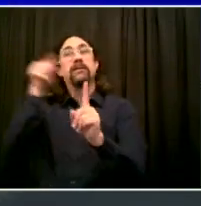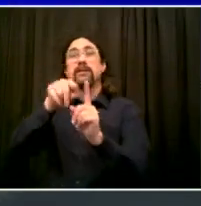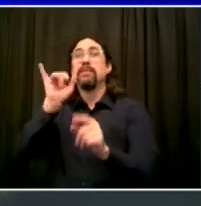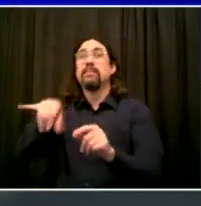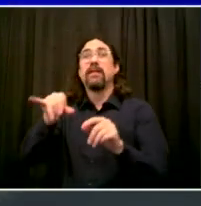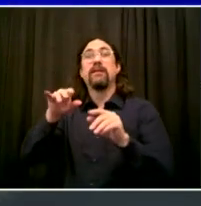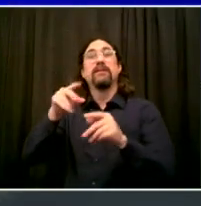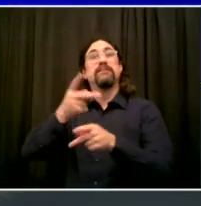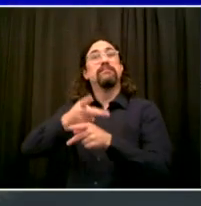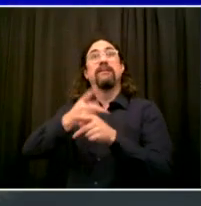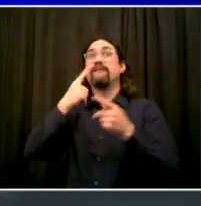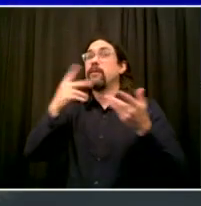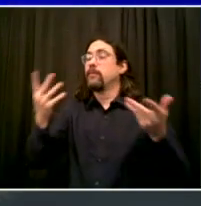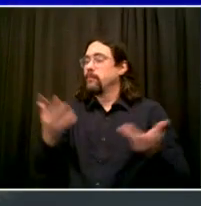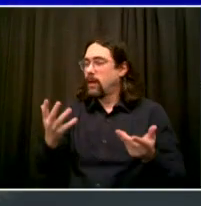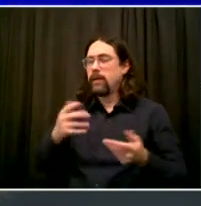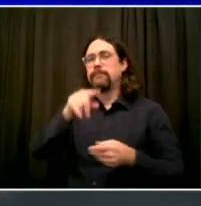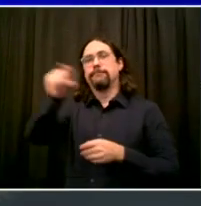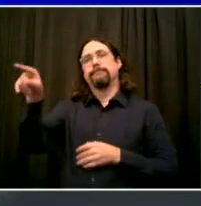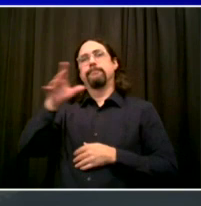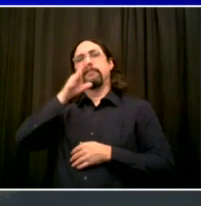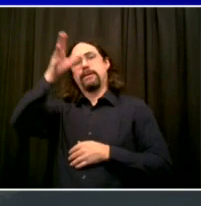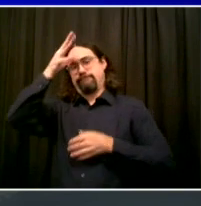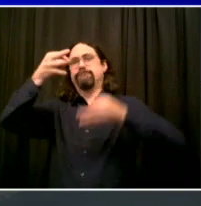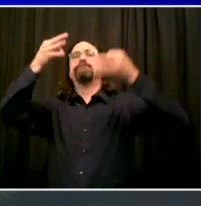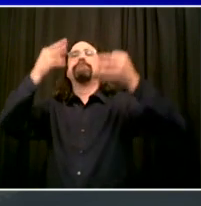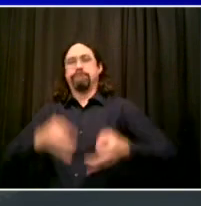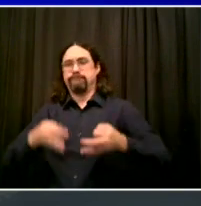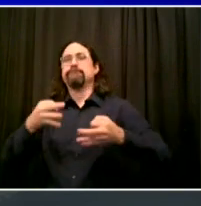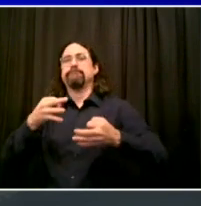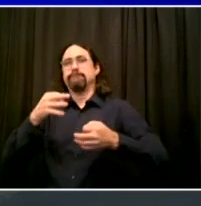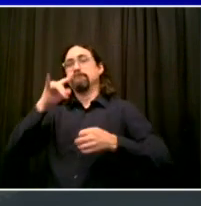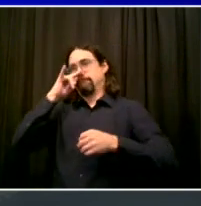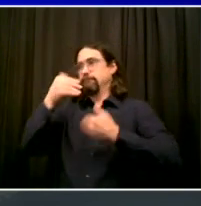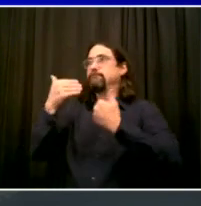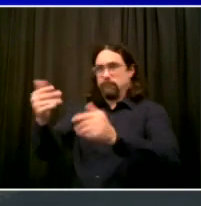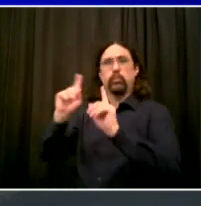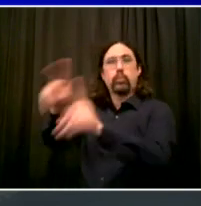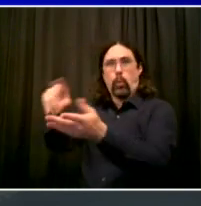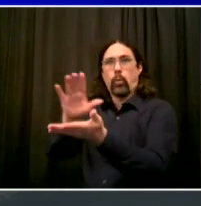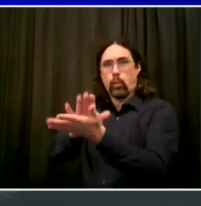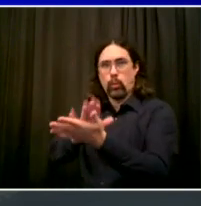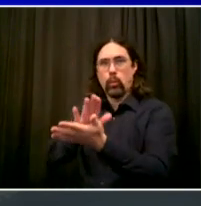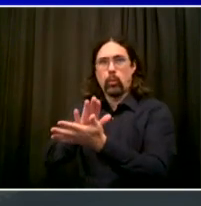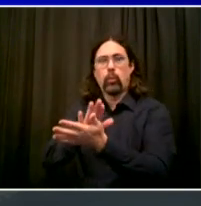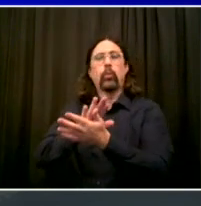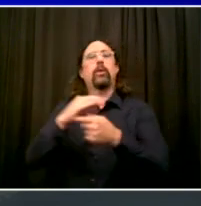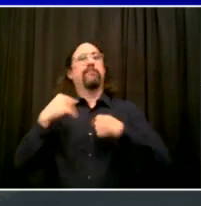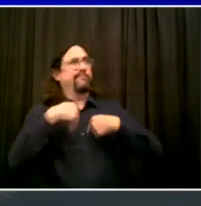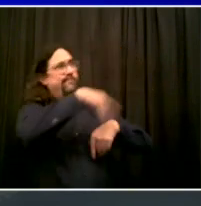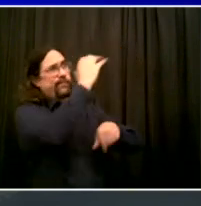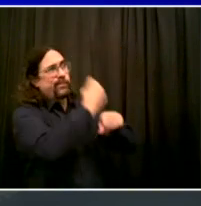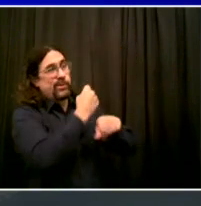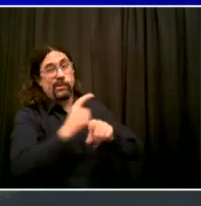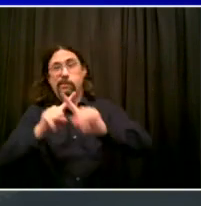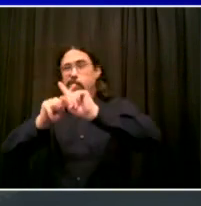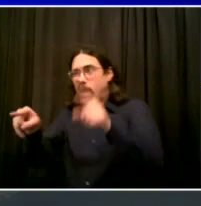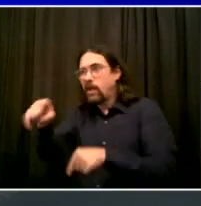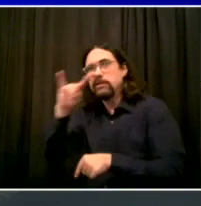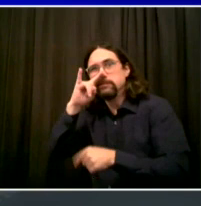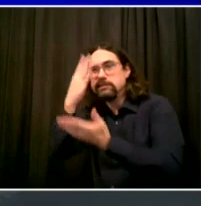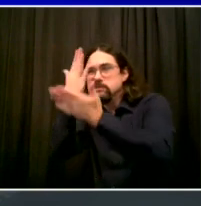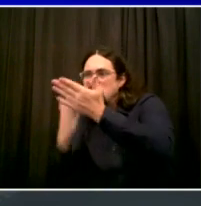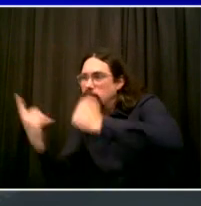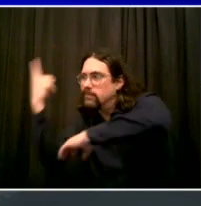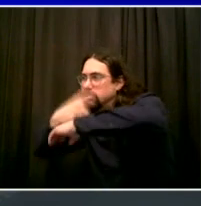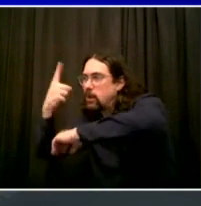indicators. And again, a good day because of your hard work, everyone. Number one, daily number of people admitted to hospitals for suspected